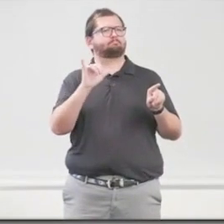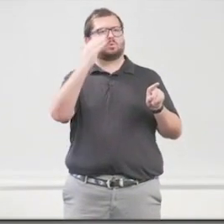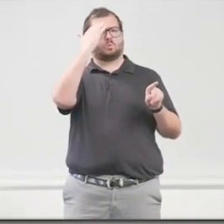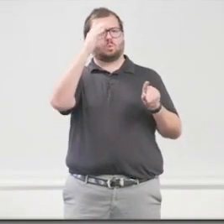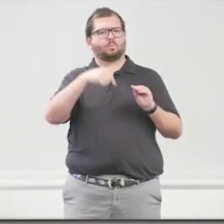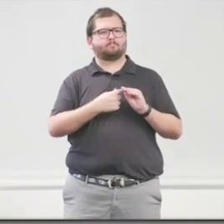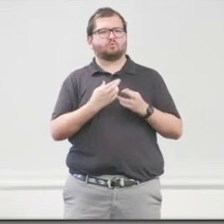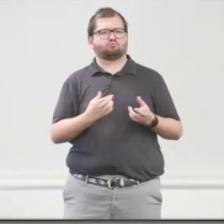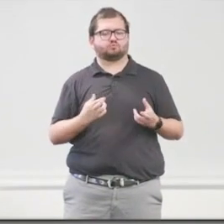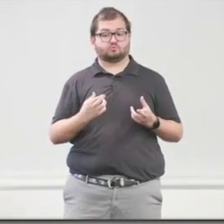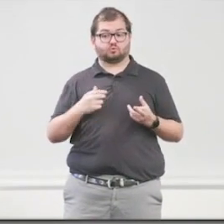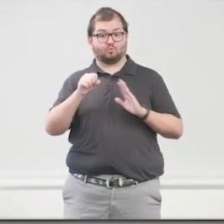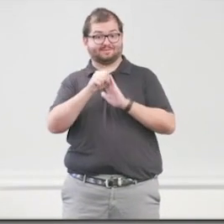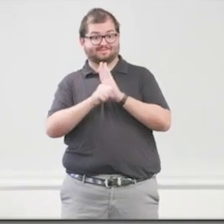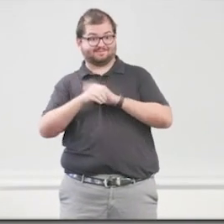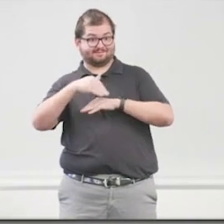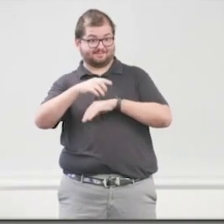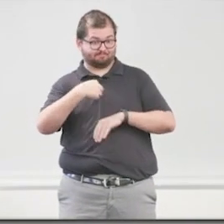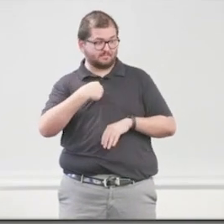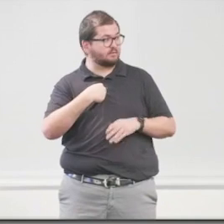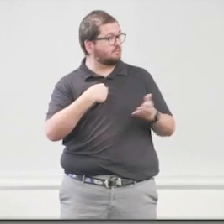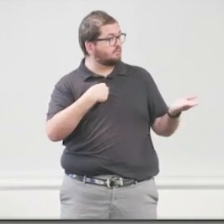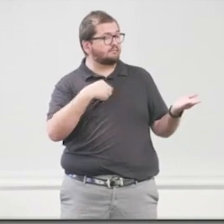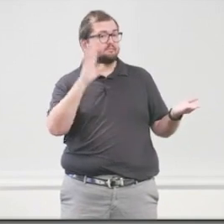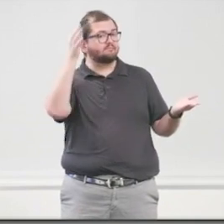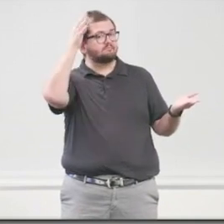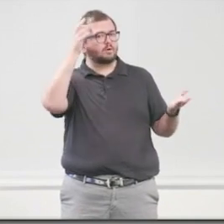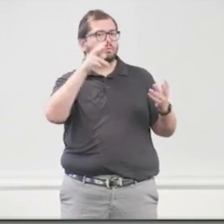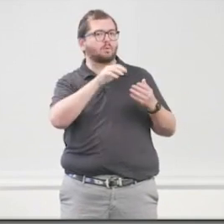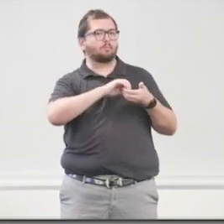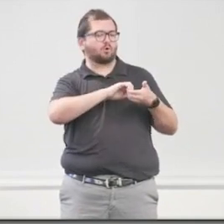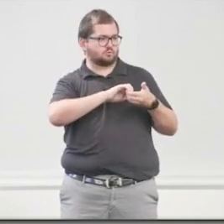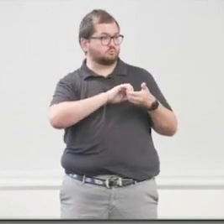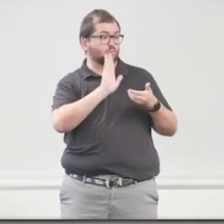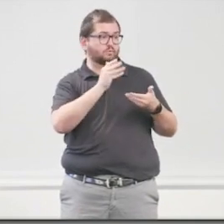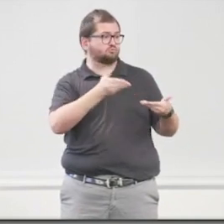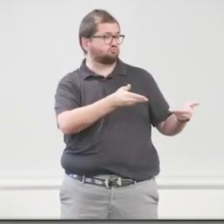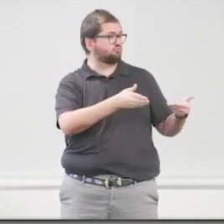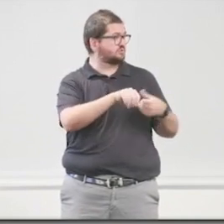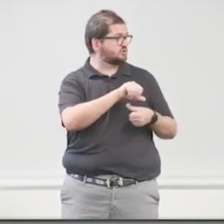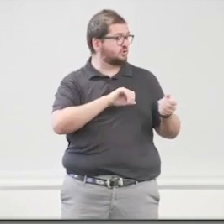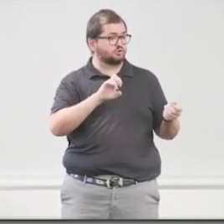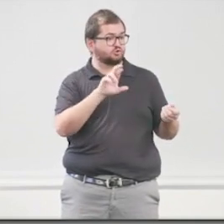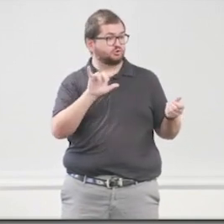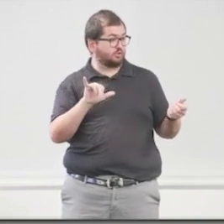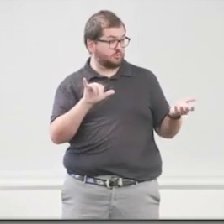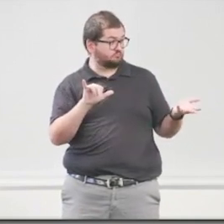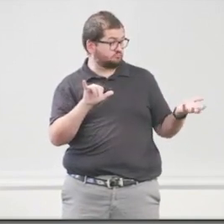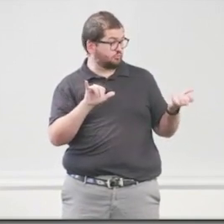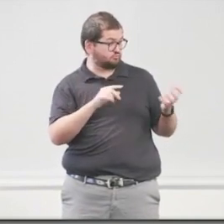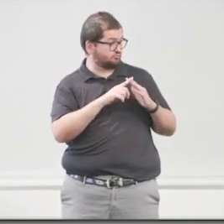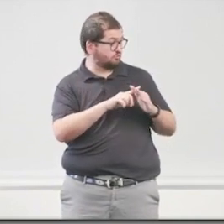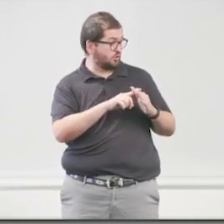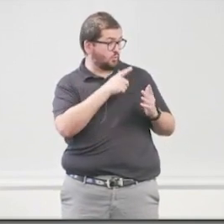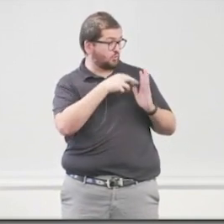I'm here from the state. We have our federal partners here. Let's just go into introductions. Jerry, you want to talk about yourself and who you're here